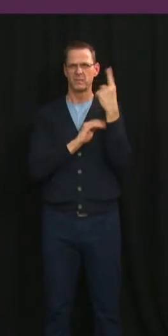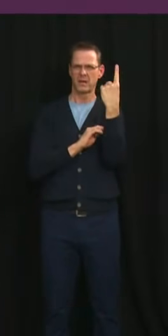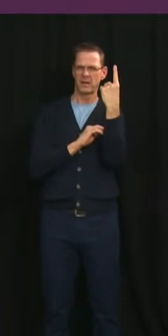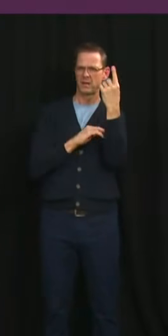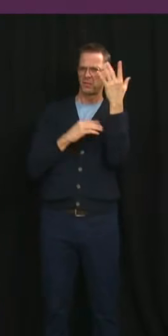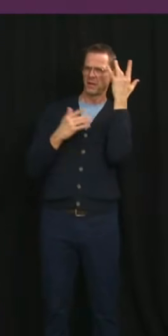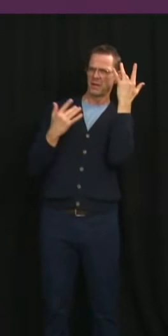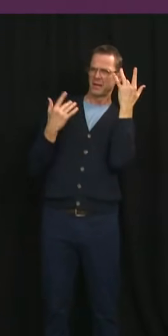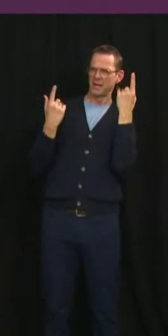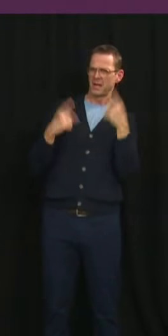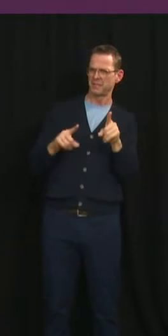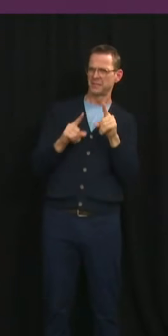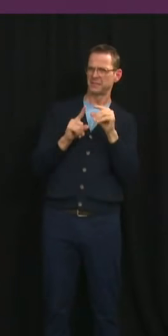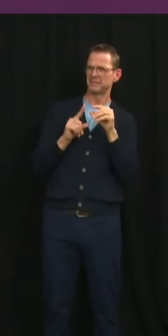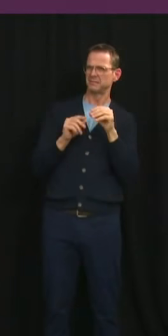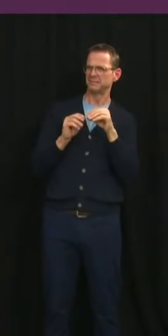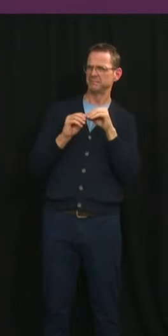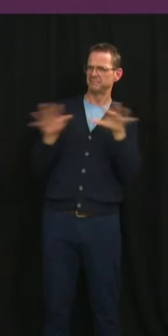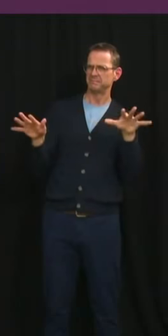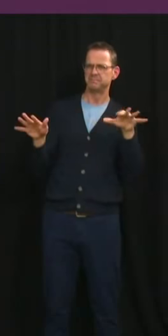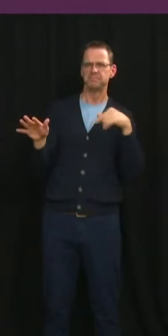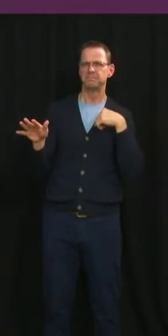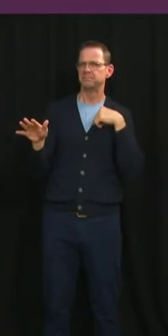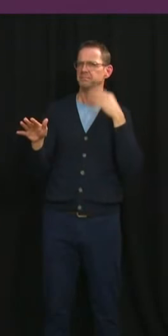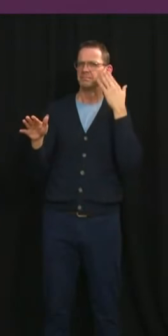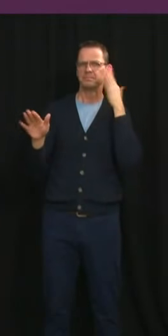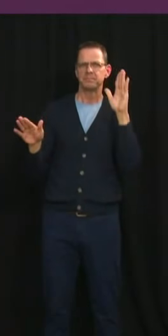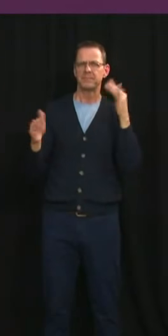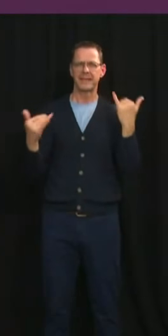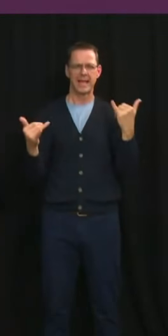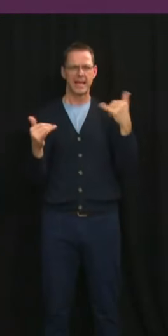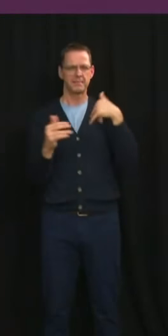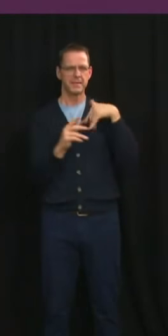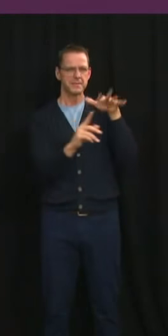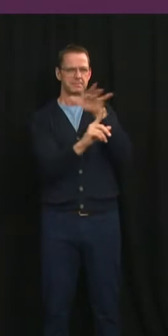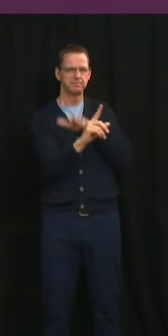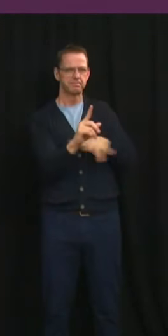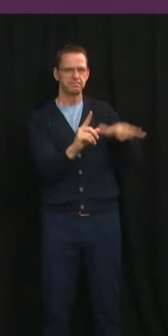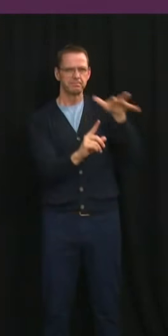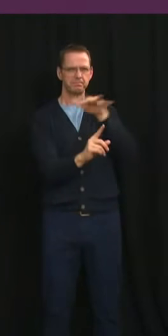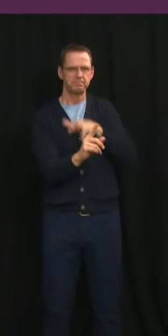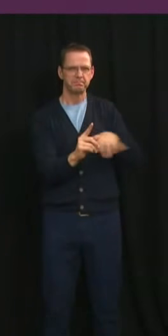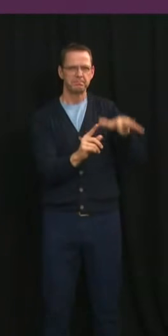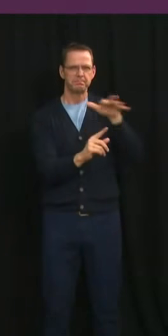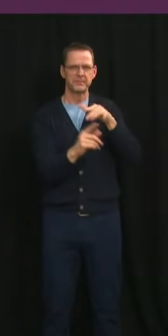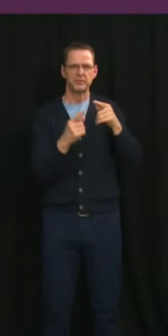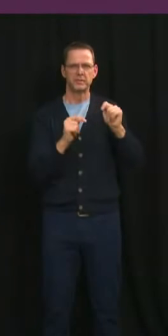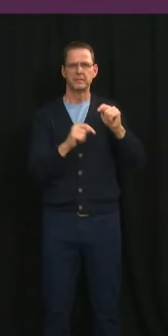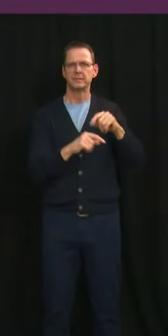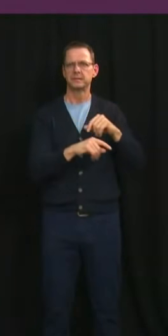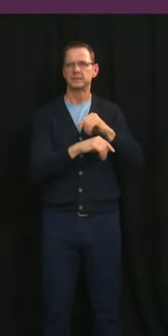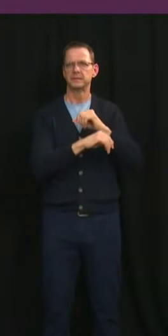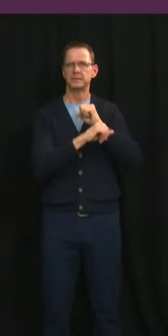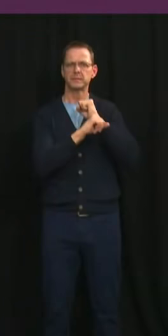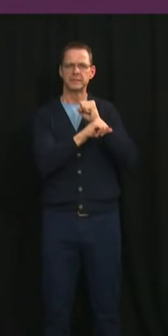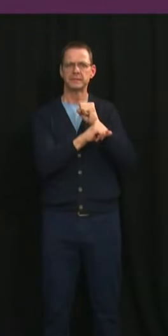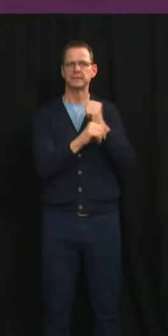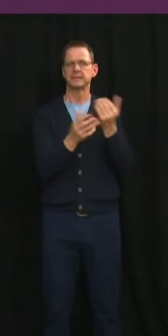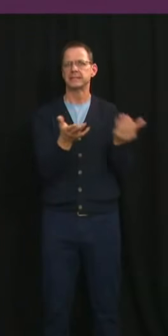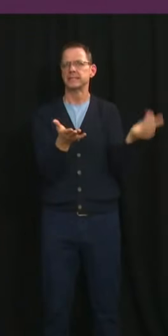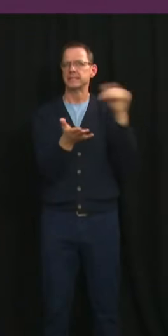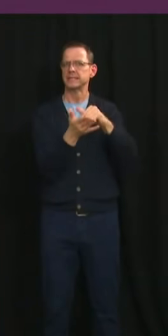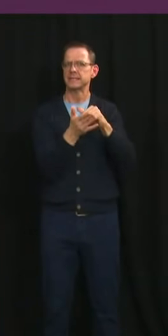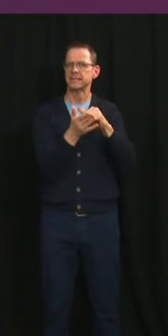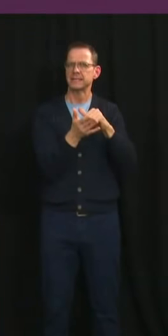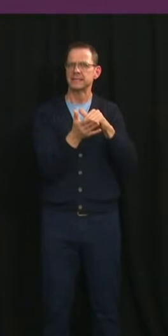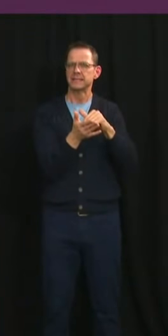are working hard to prevent future spread and support everyone involved. At this time, we are not recommending precautionary